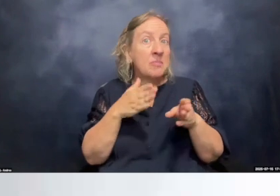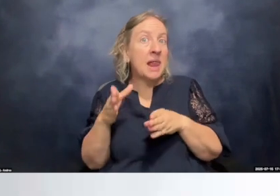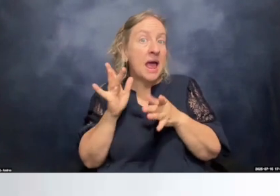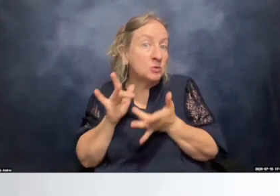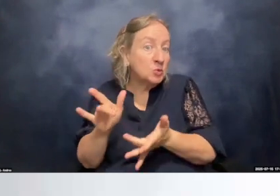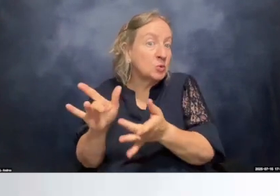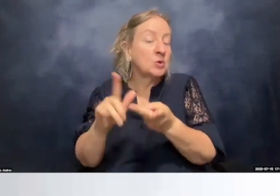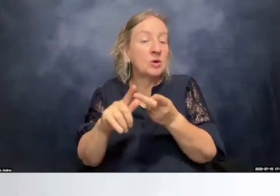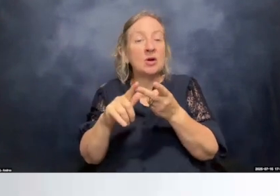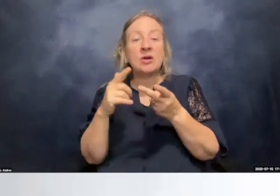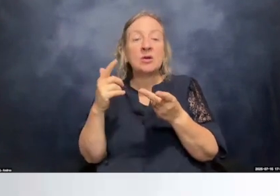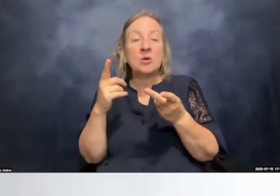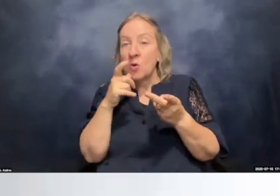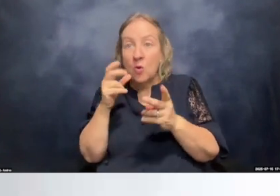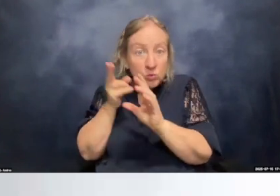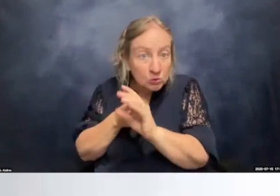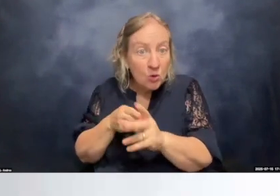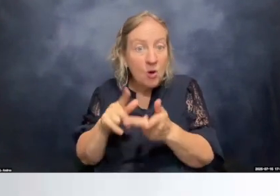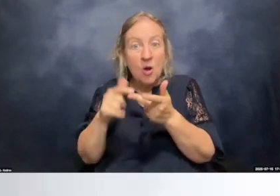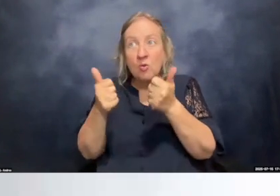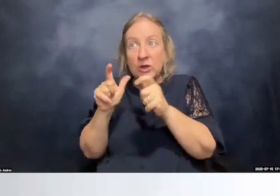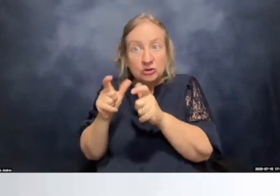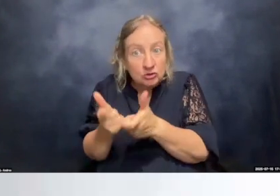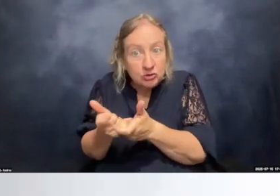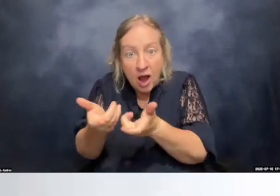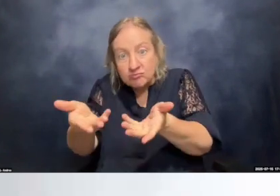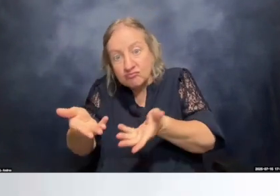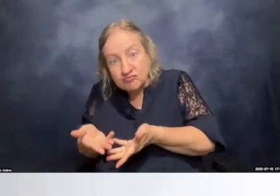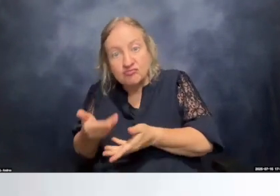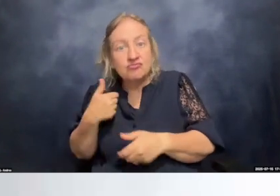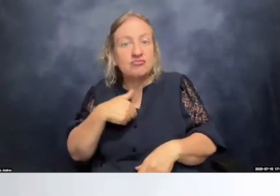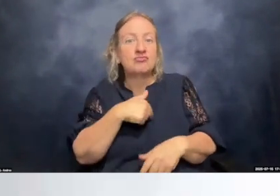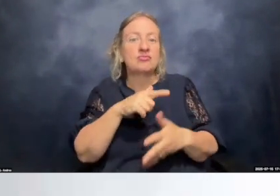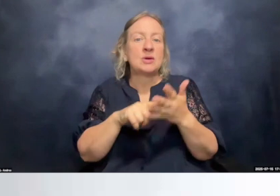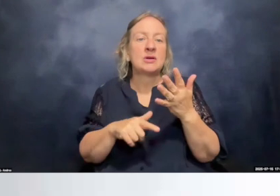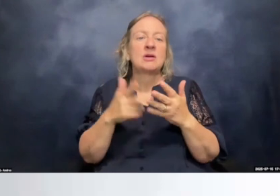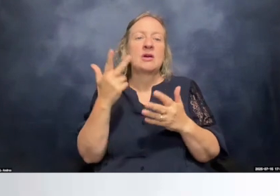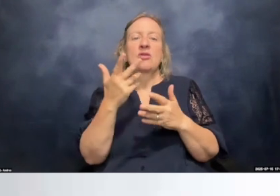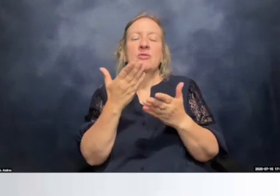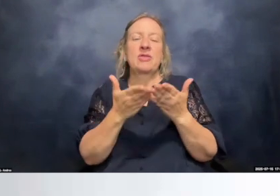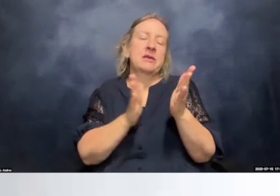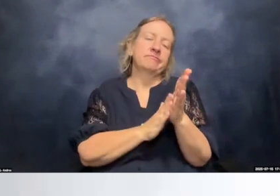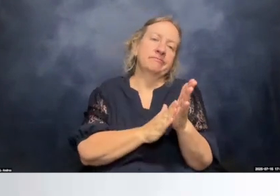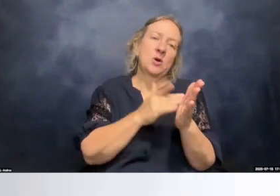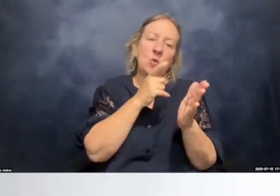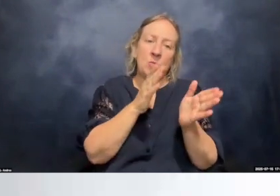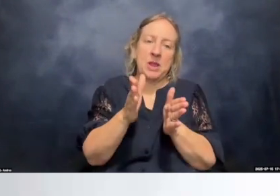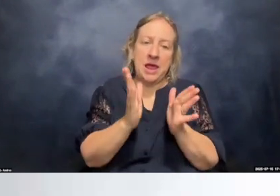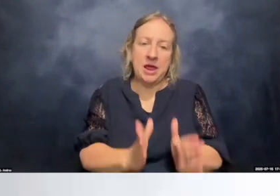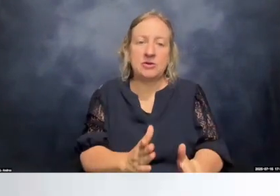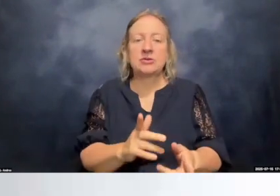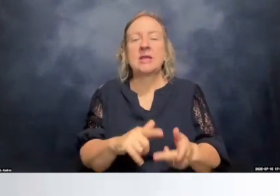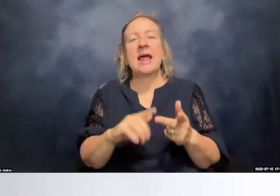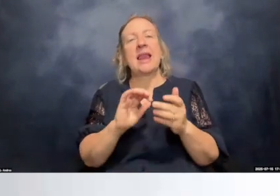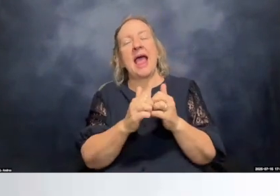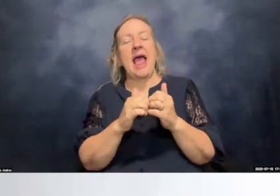joined, which tribes hosted us, 3 key takeaways, a shout out to the planning team, And lastly, how to connect